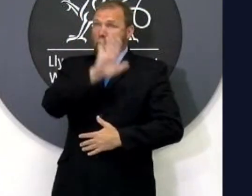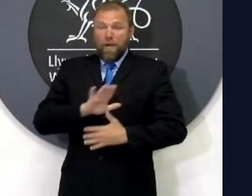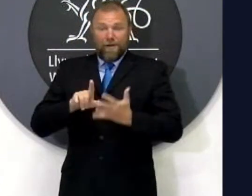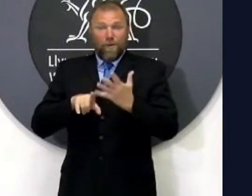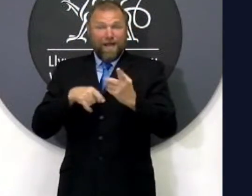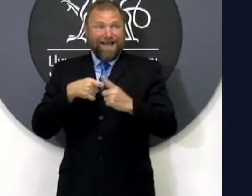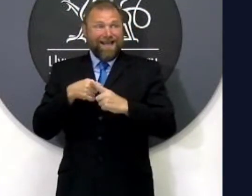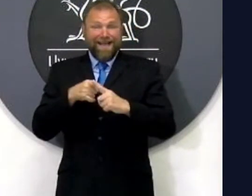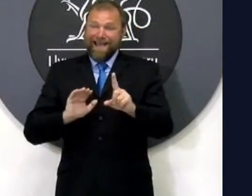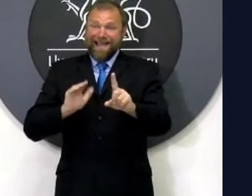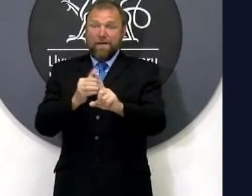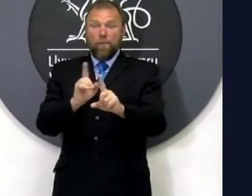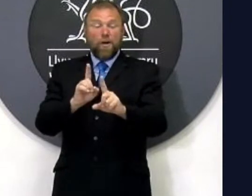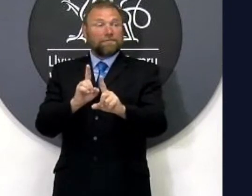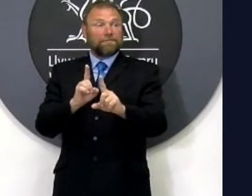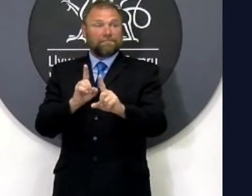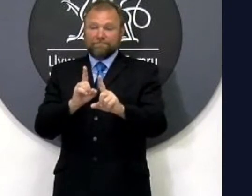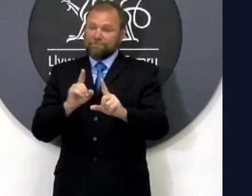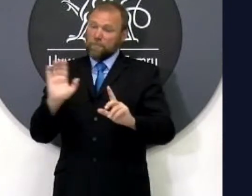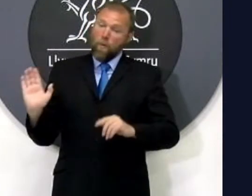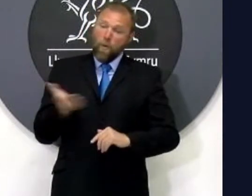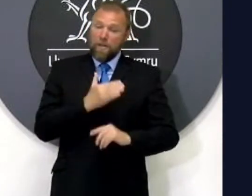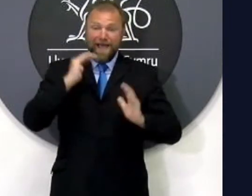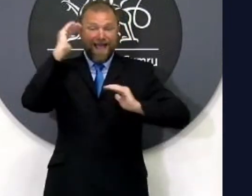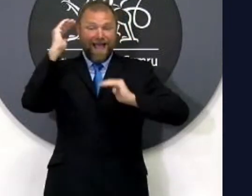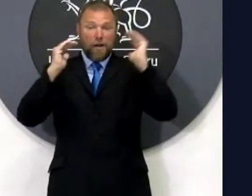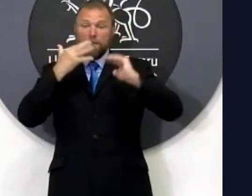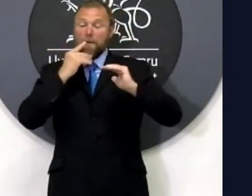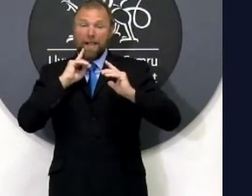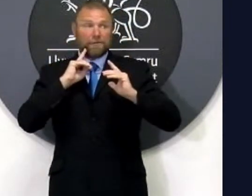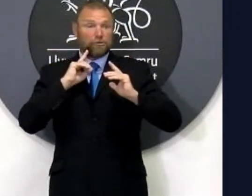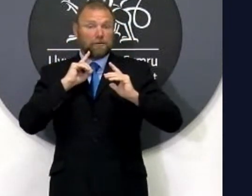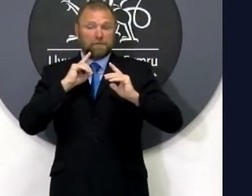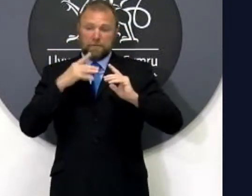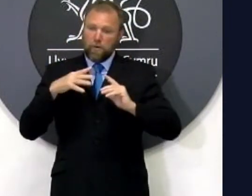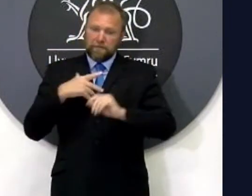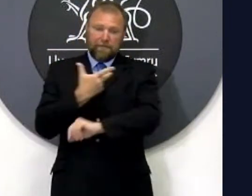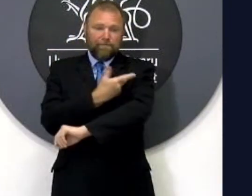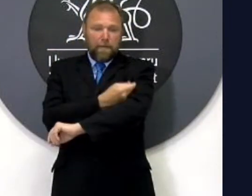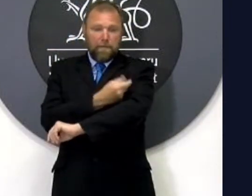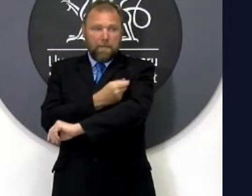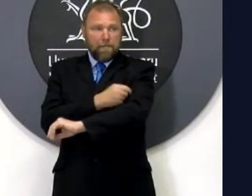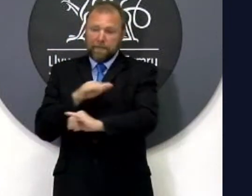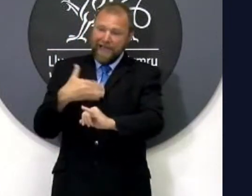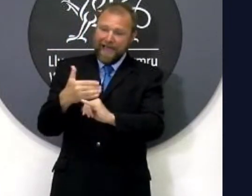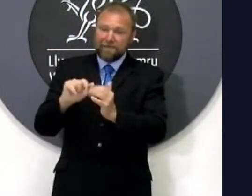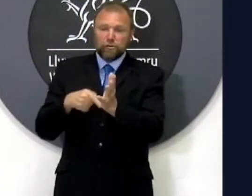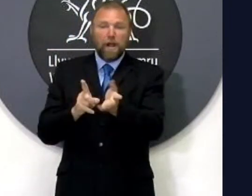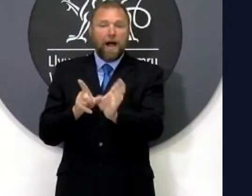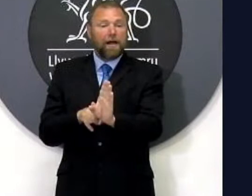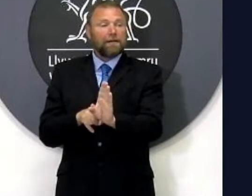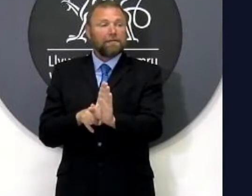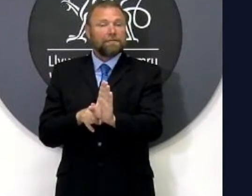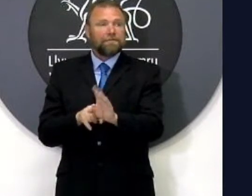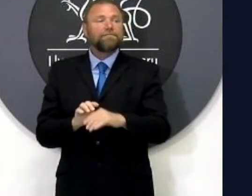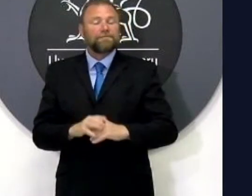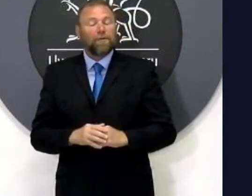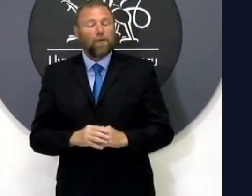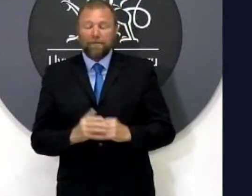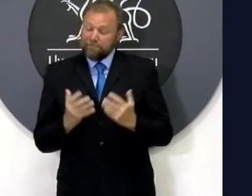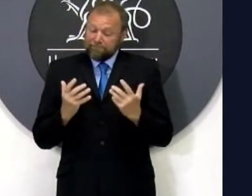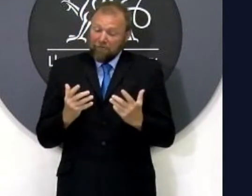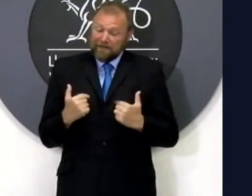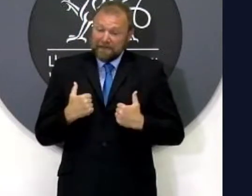the whole of the adult population vaccinated by the end of July, and we are currently on track with that. As long as